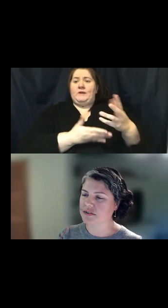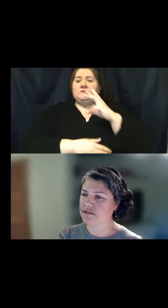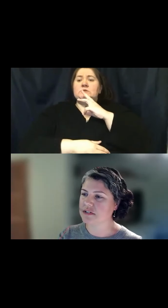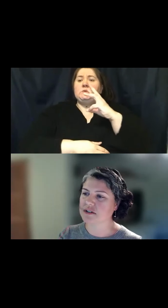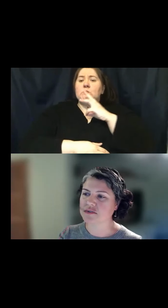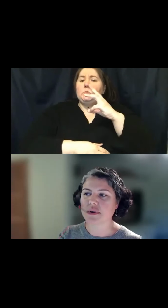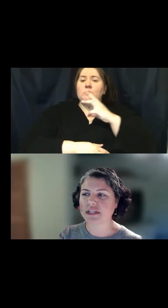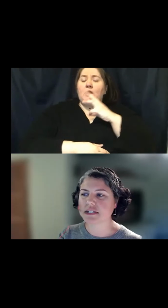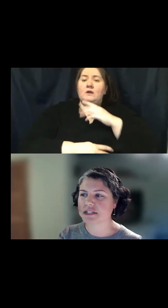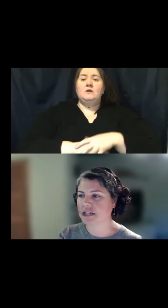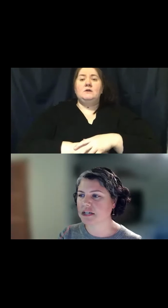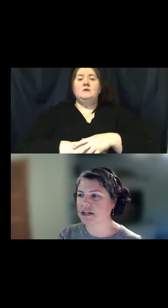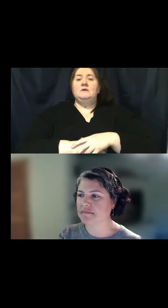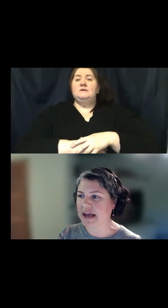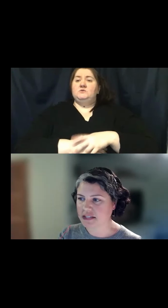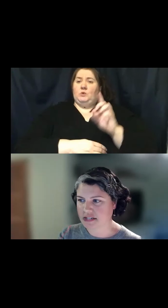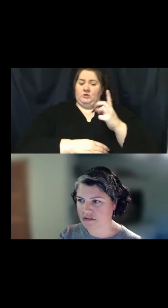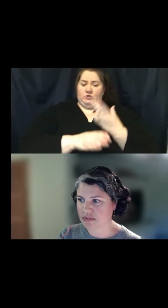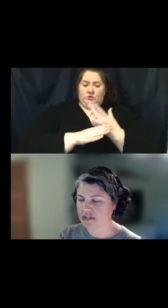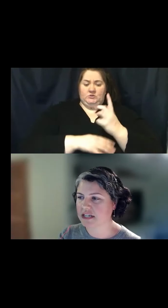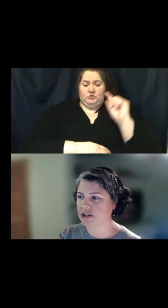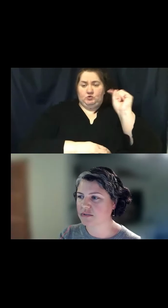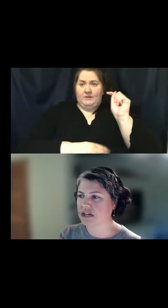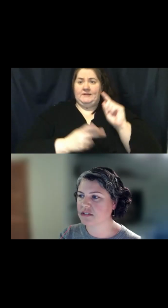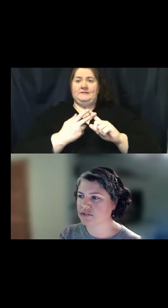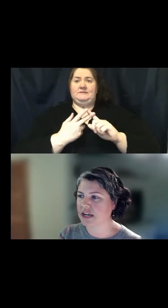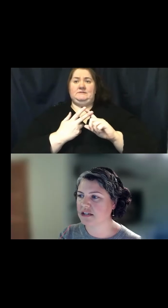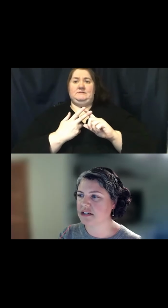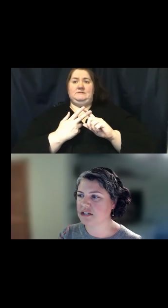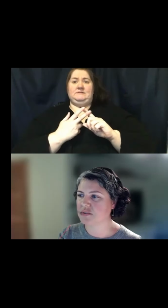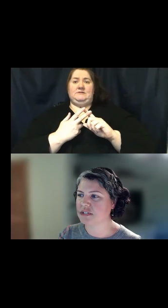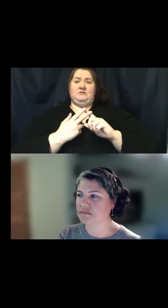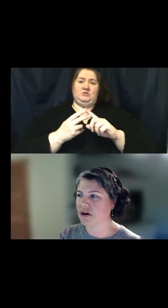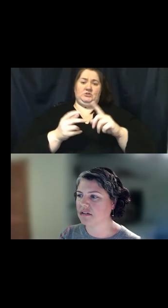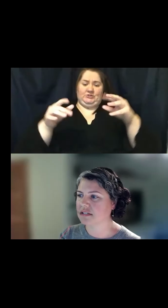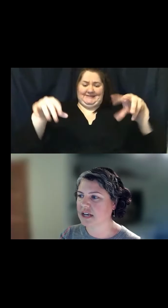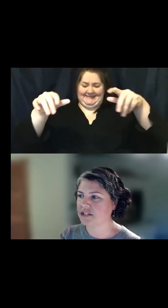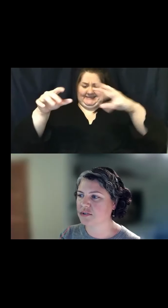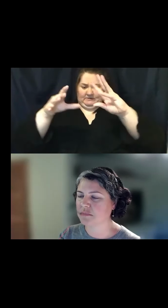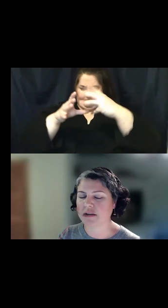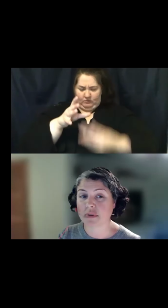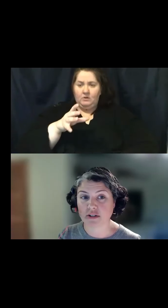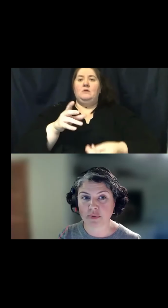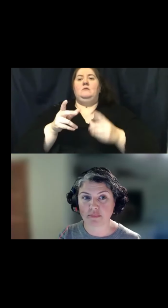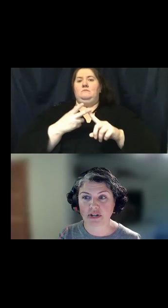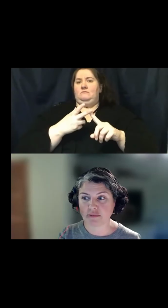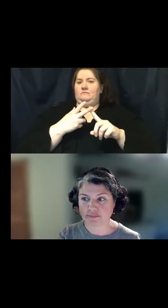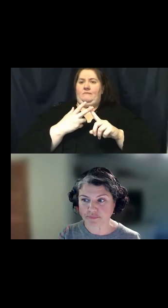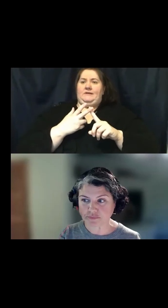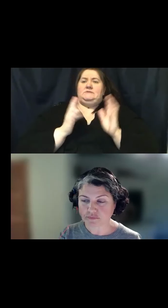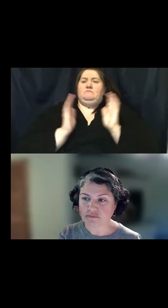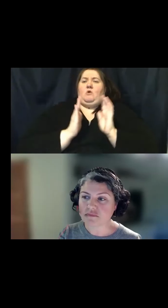that you use in your toilet, sink, and bathtub that goes down the drain and into a small side sewer pipe on your